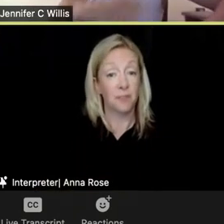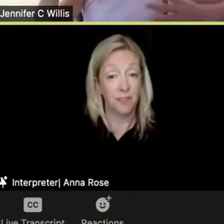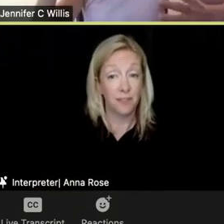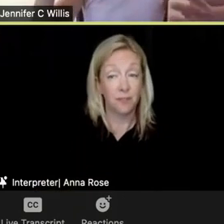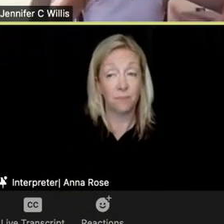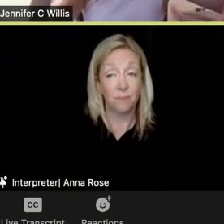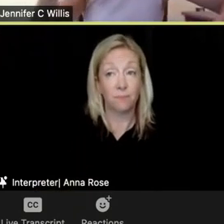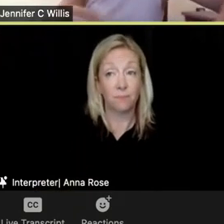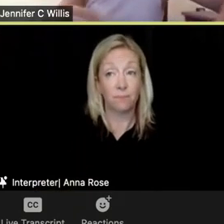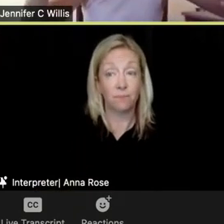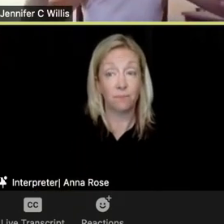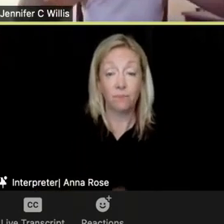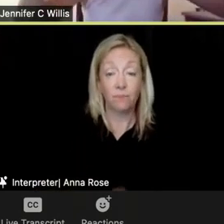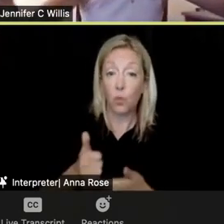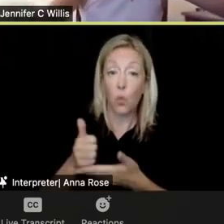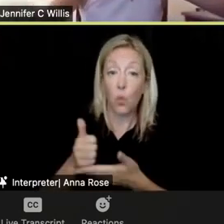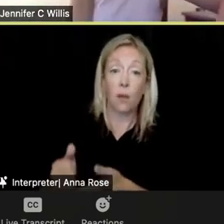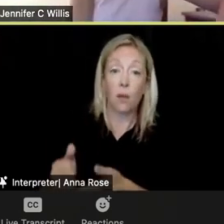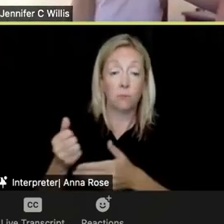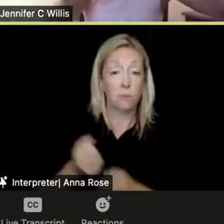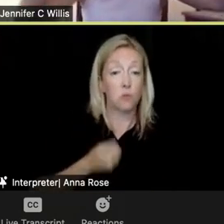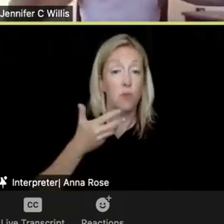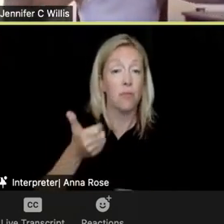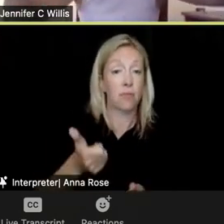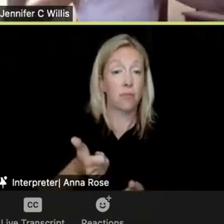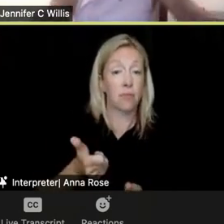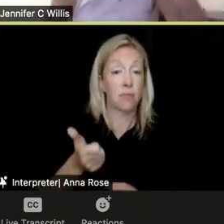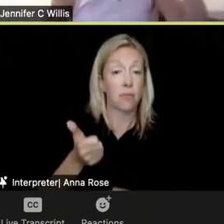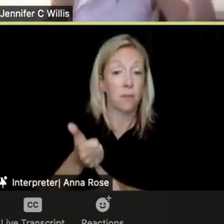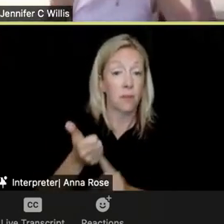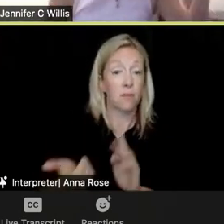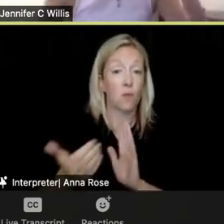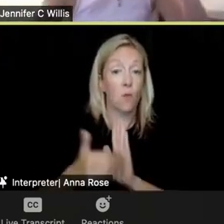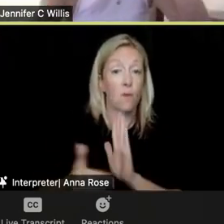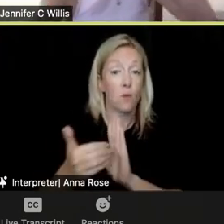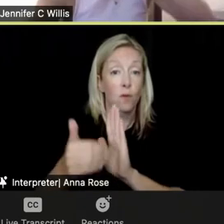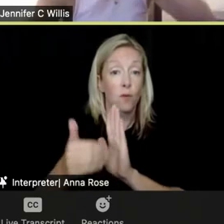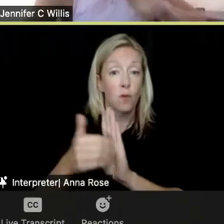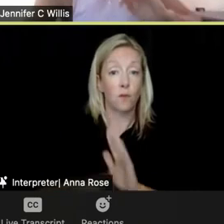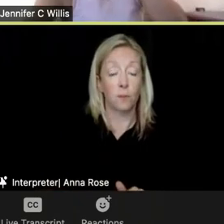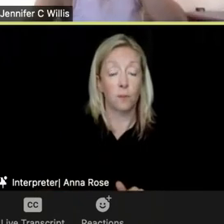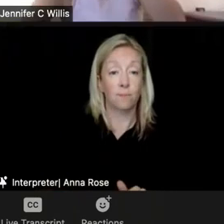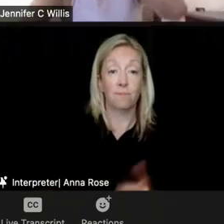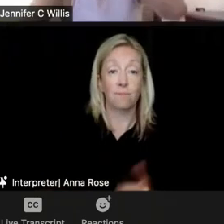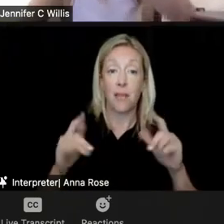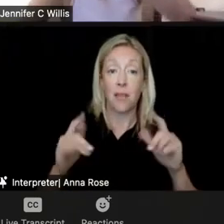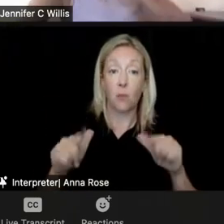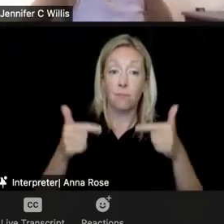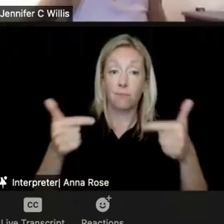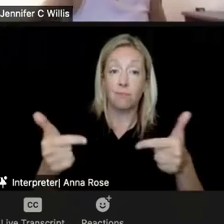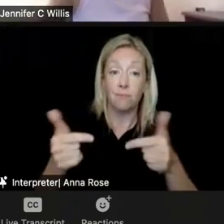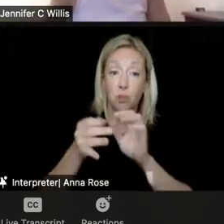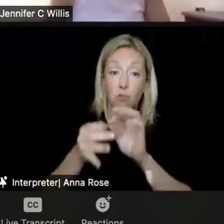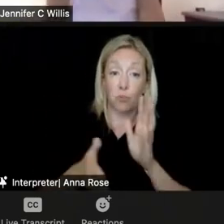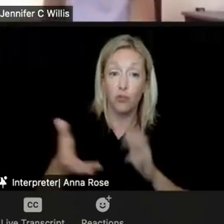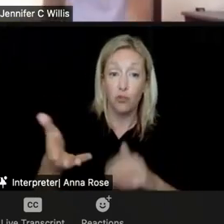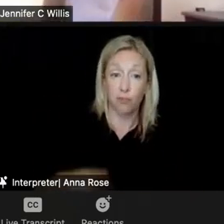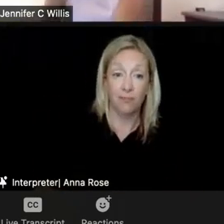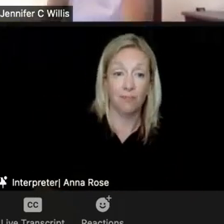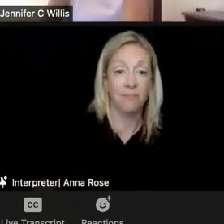them to express that same thing. Words are hard. This is Chris. Jen, you got